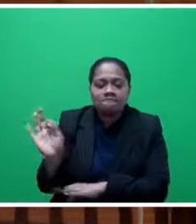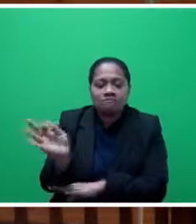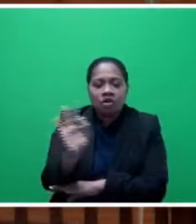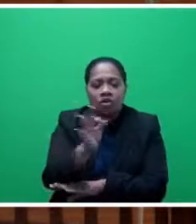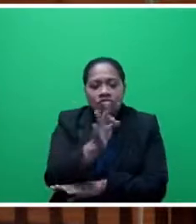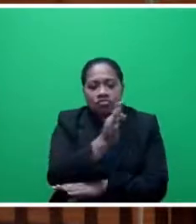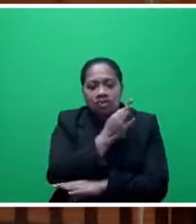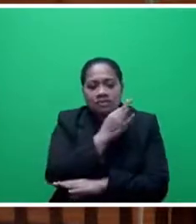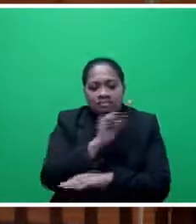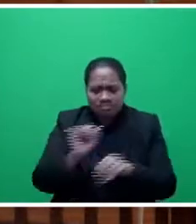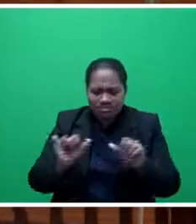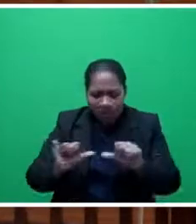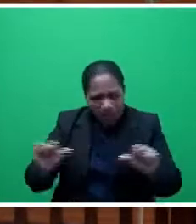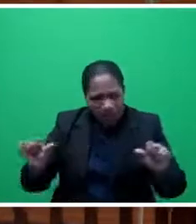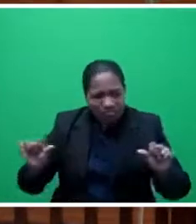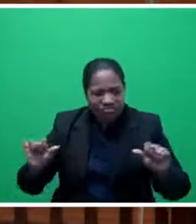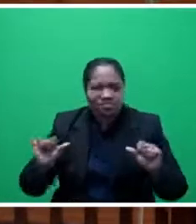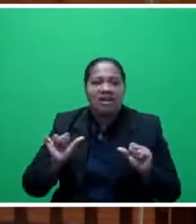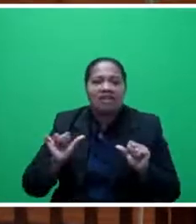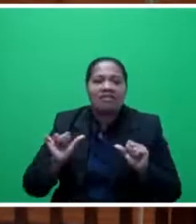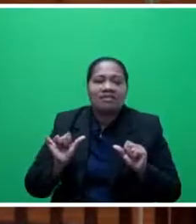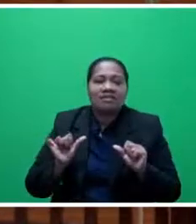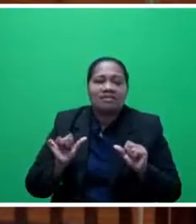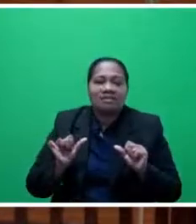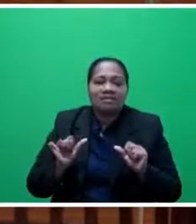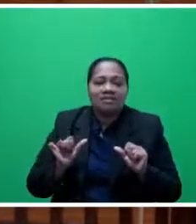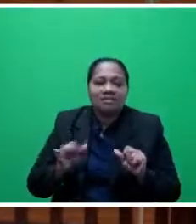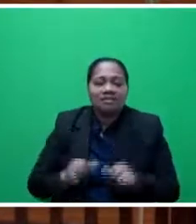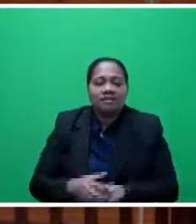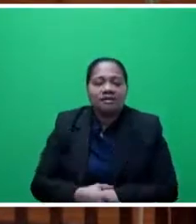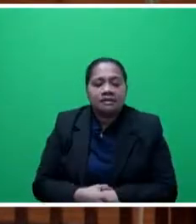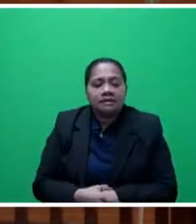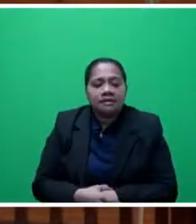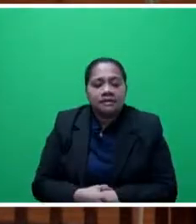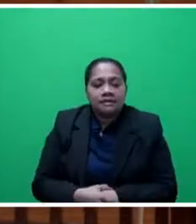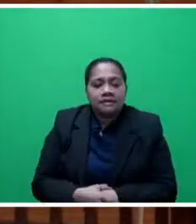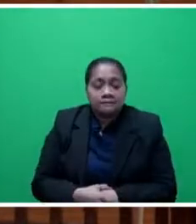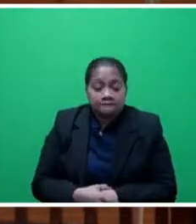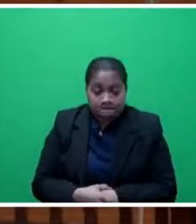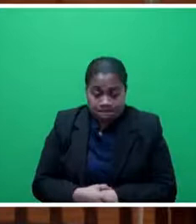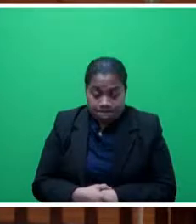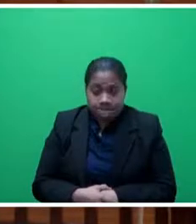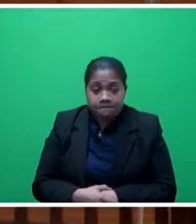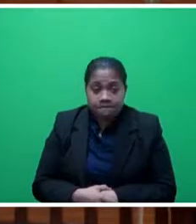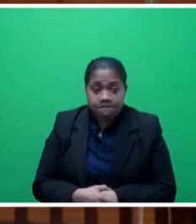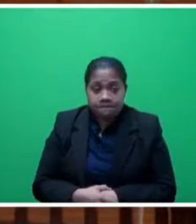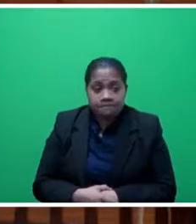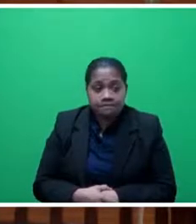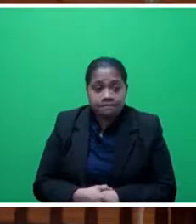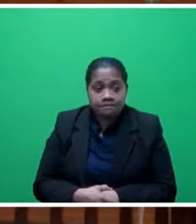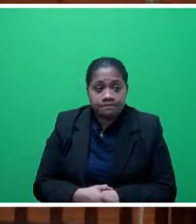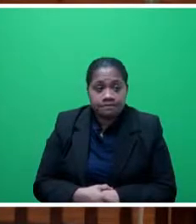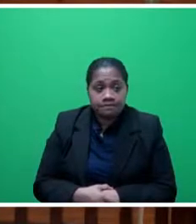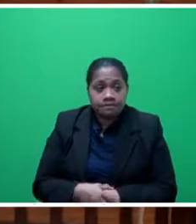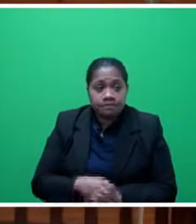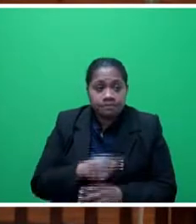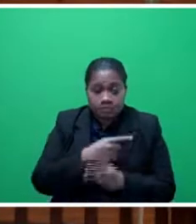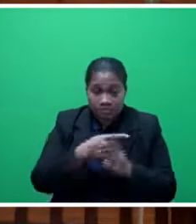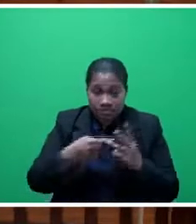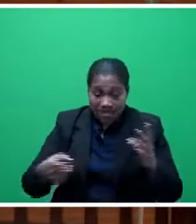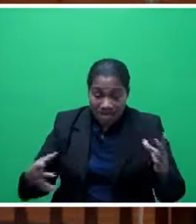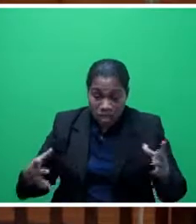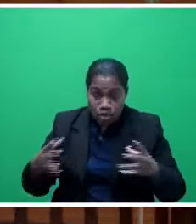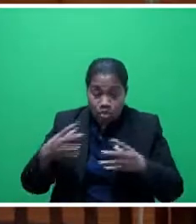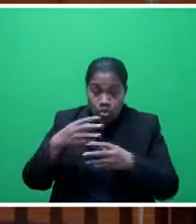the Ministry of Agriculture. In totality, the total of what was given to them to stimulate them